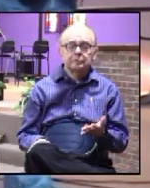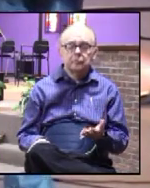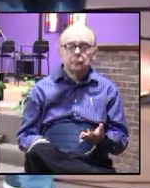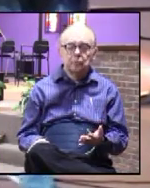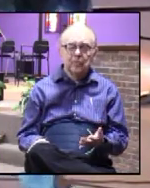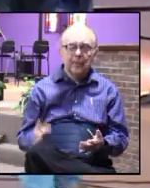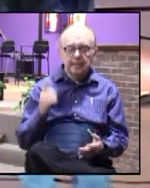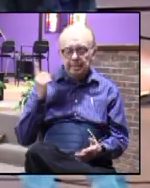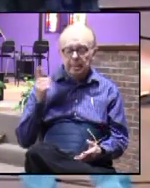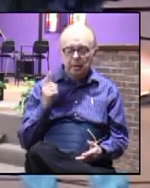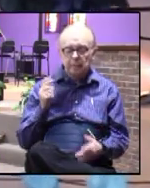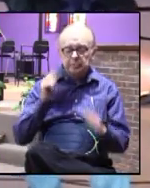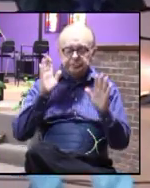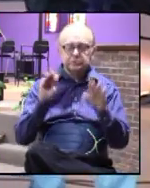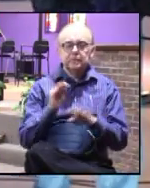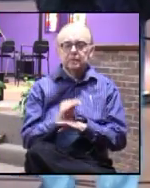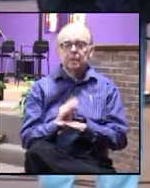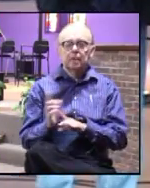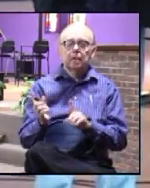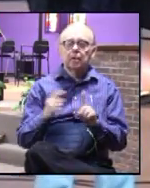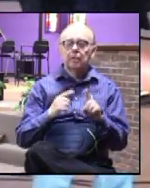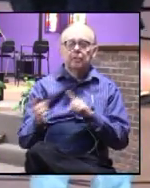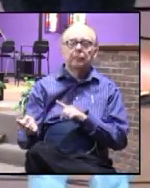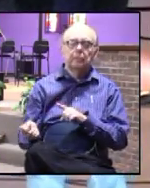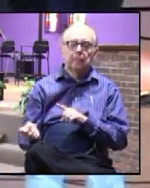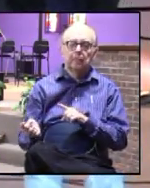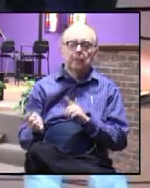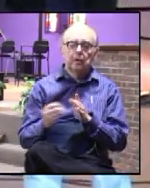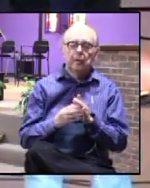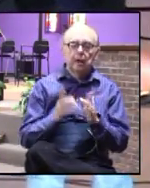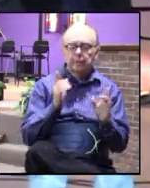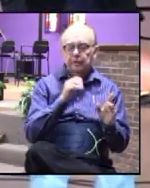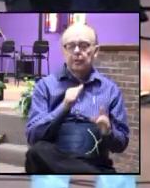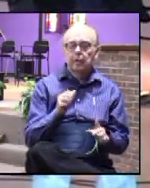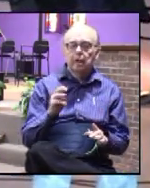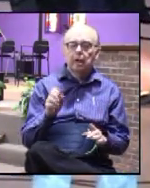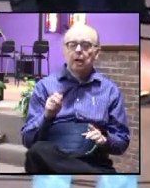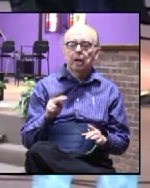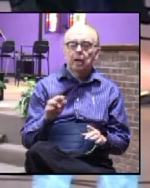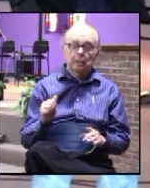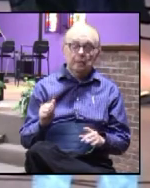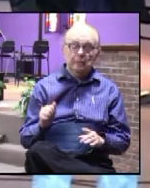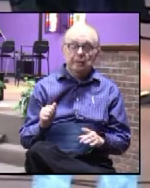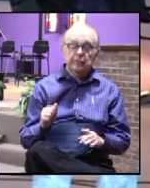you think about it on Sunday night when we go out, when we go back there for Awana, man, there's some rough kids.